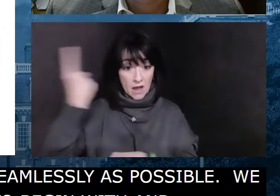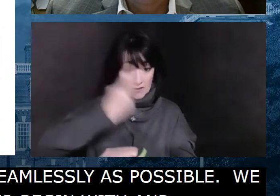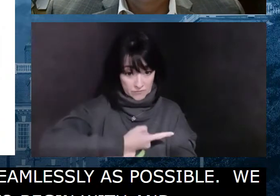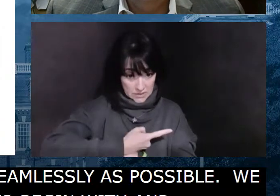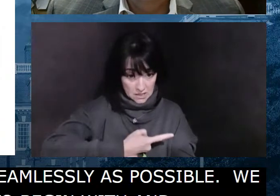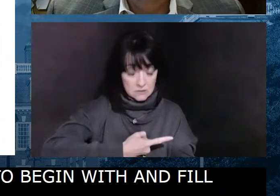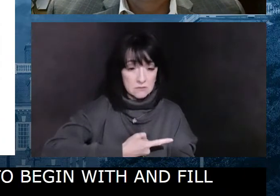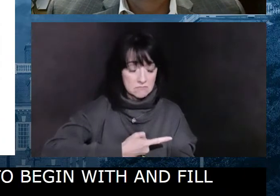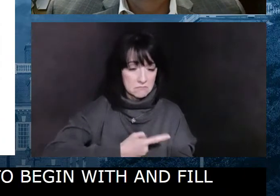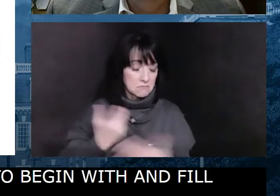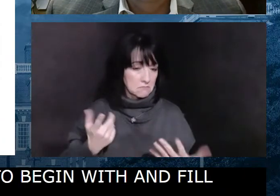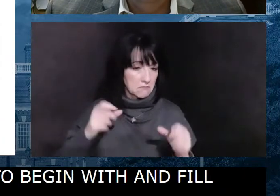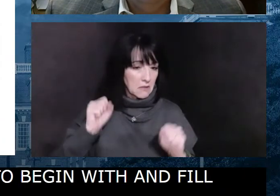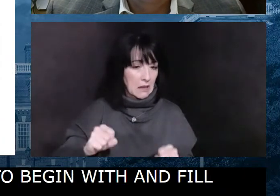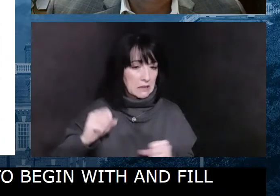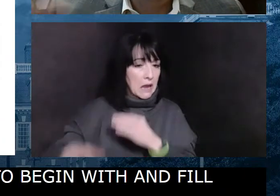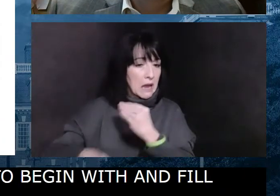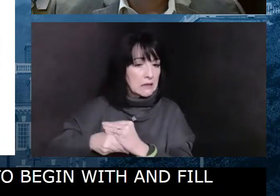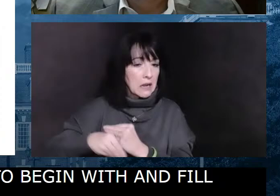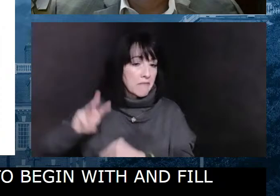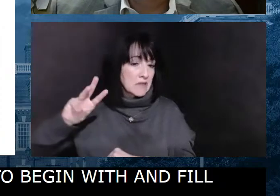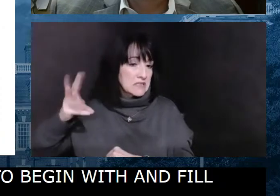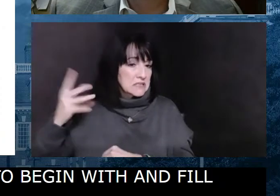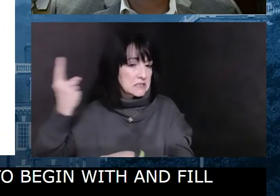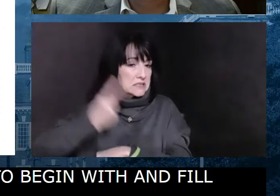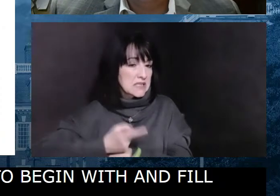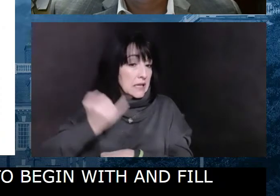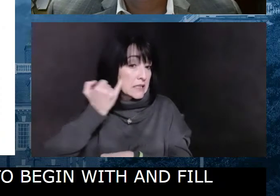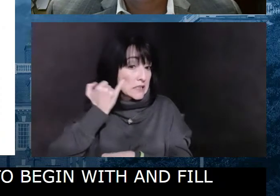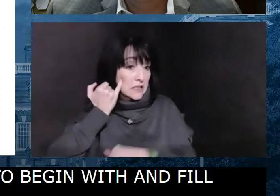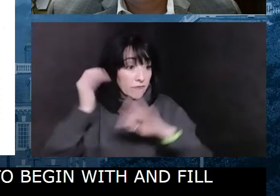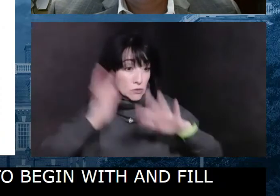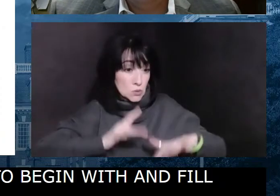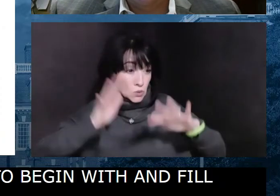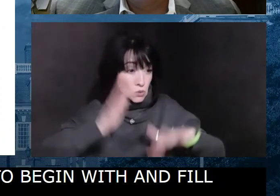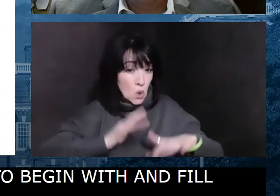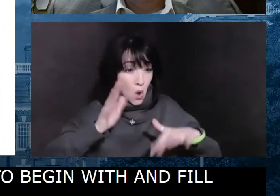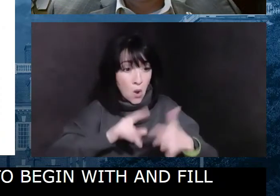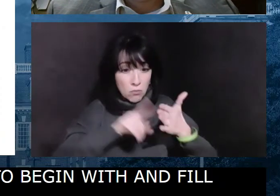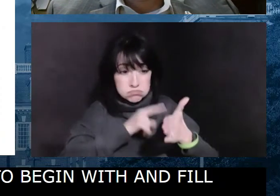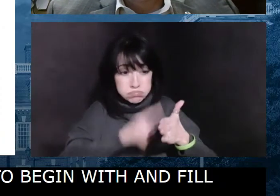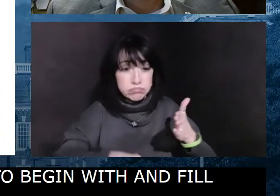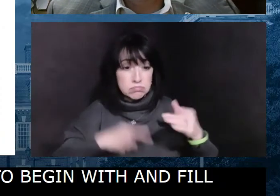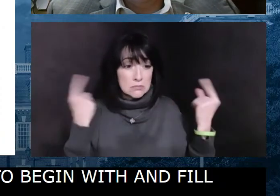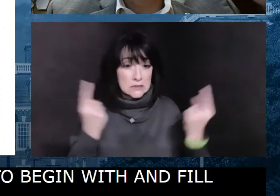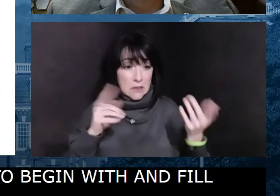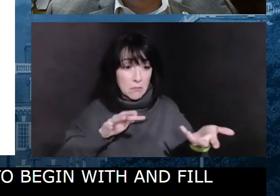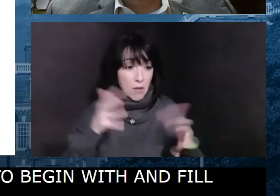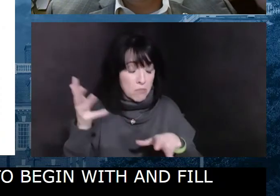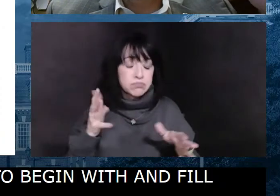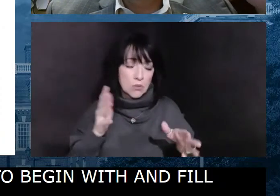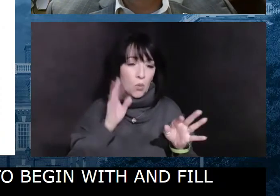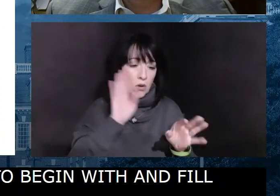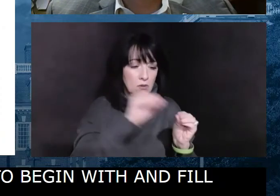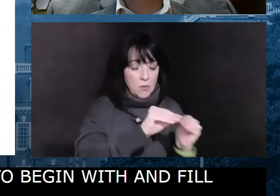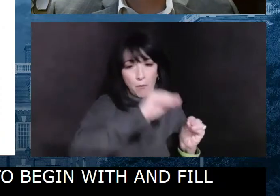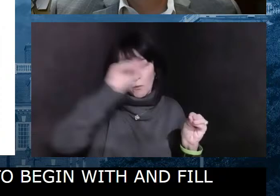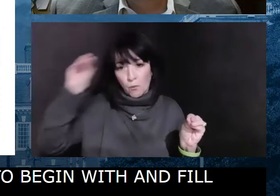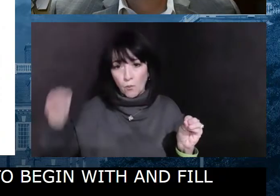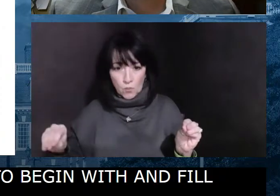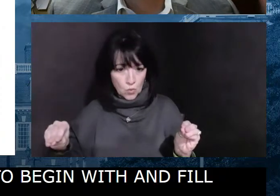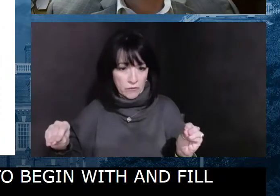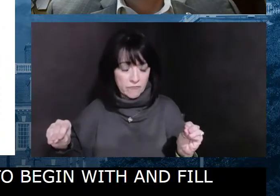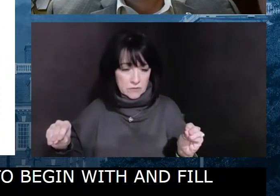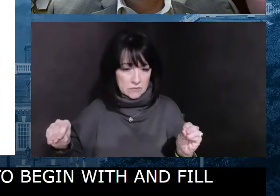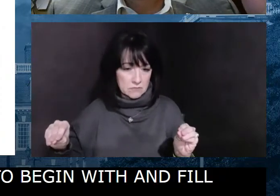6-day when needed. So if you went back to the chart that Dr. Day was talking about, the state's plan that the event next week